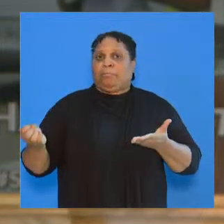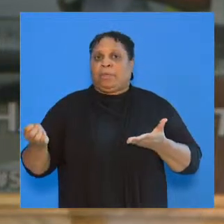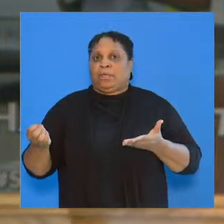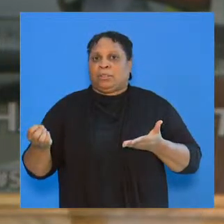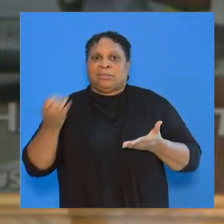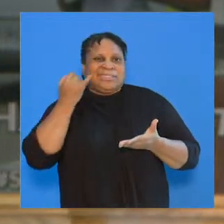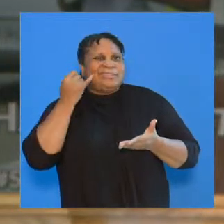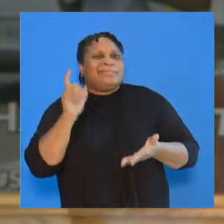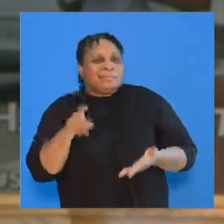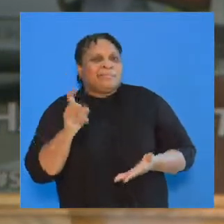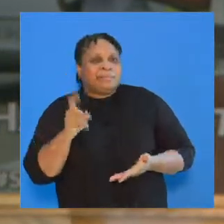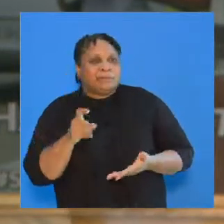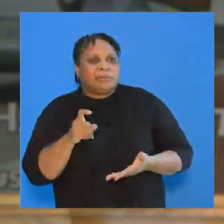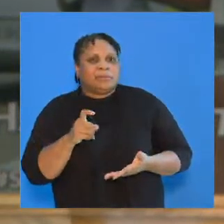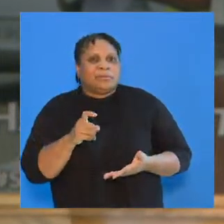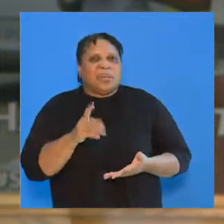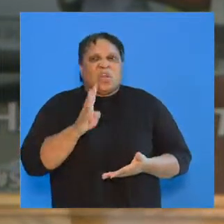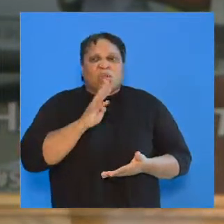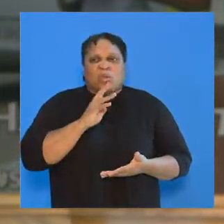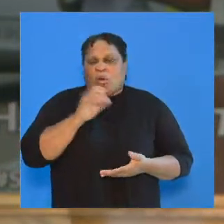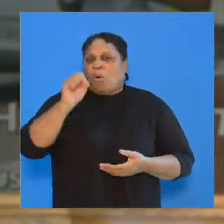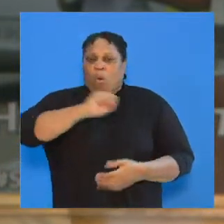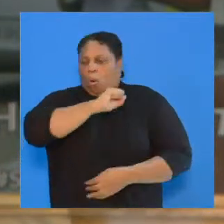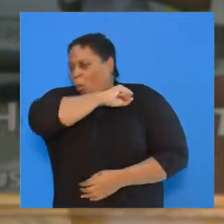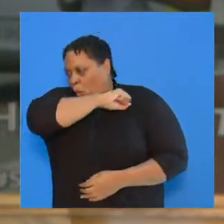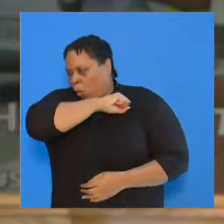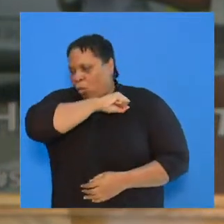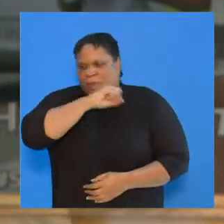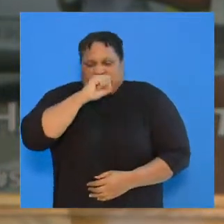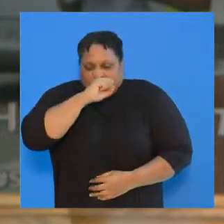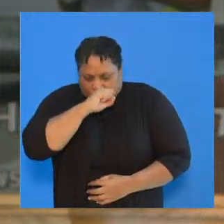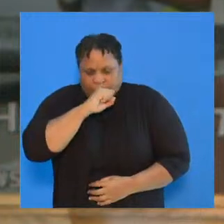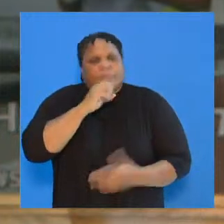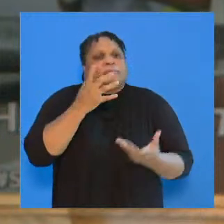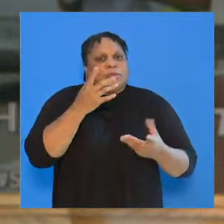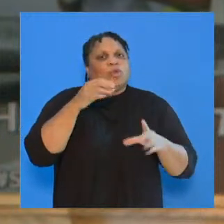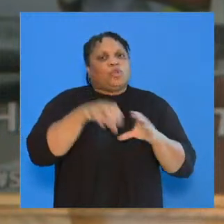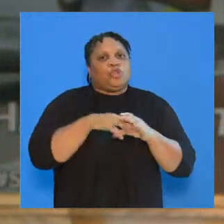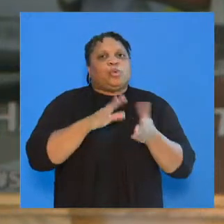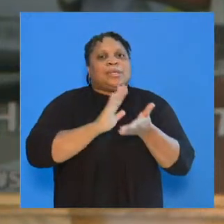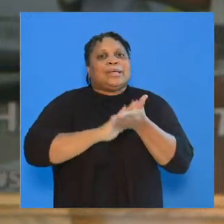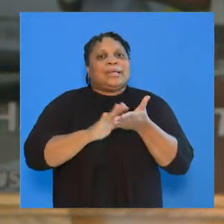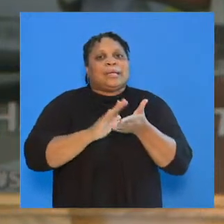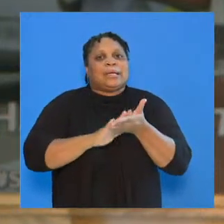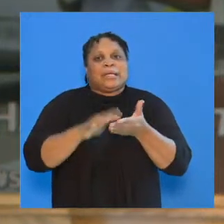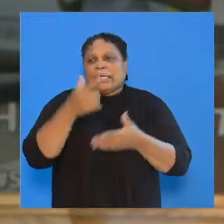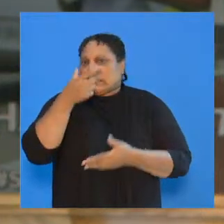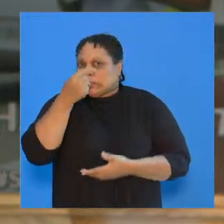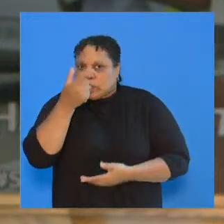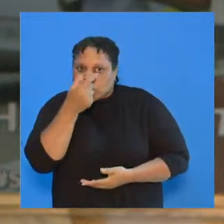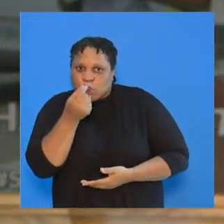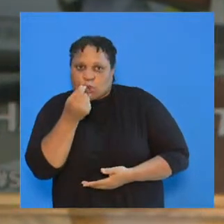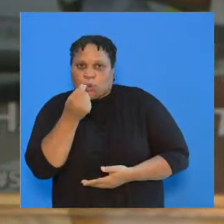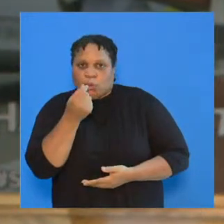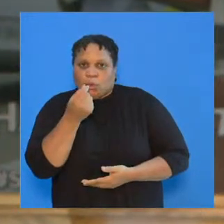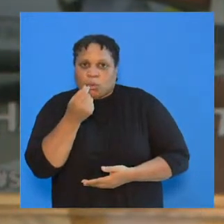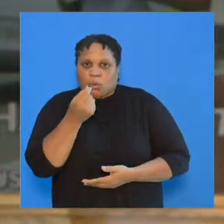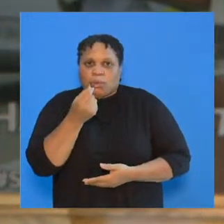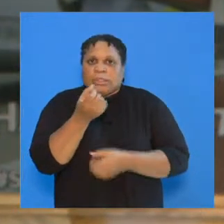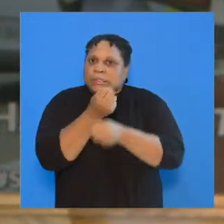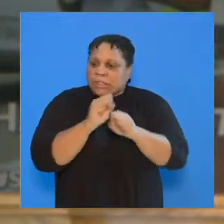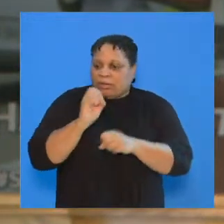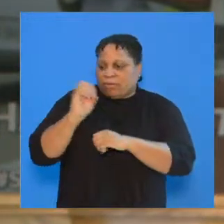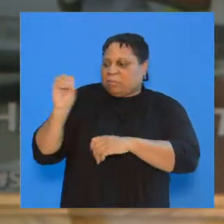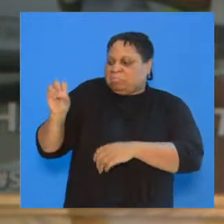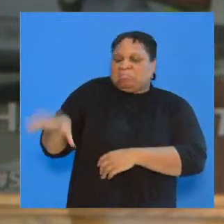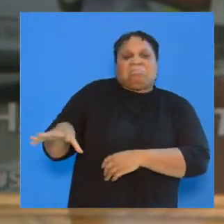it is necessary to cough or sneeze, you should do this into a clean tissue which is safely discarded